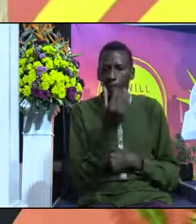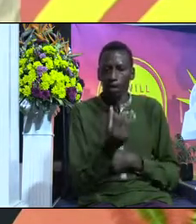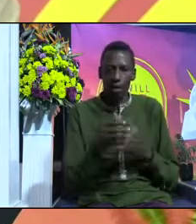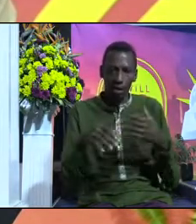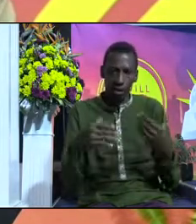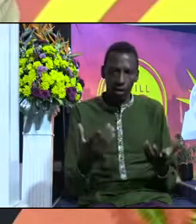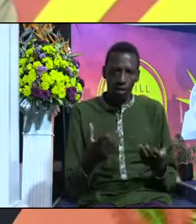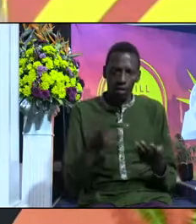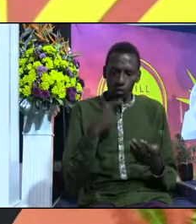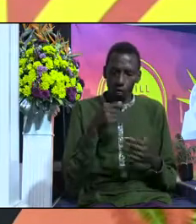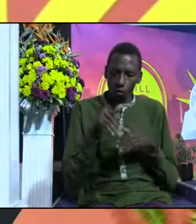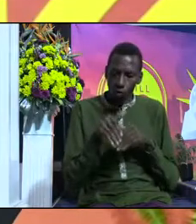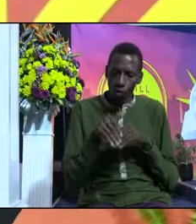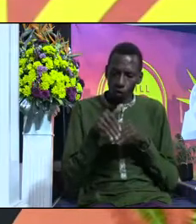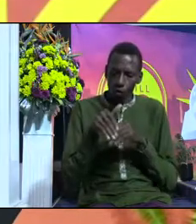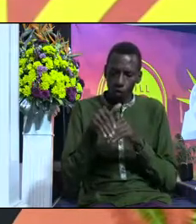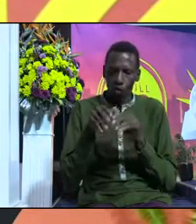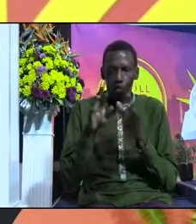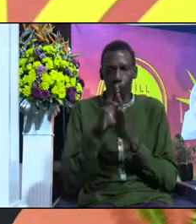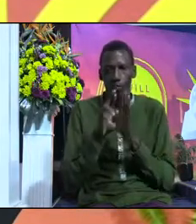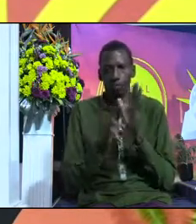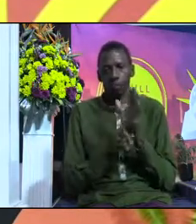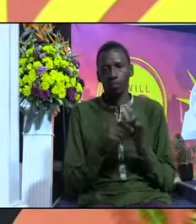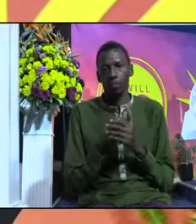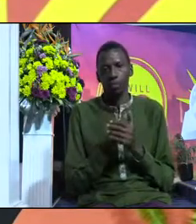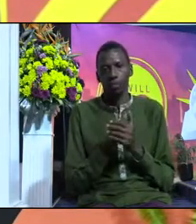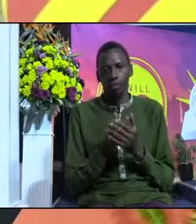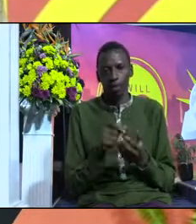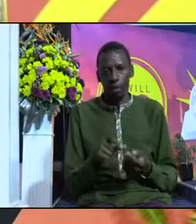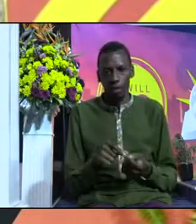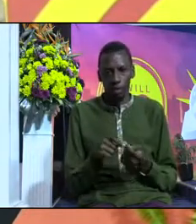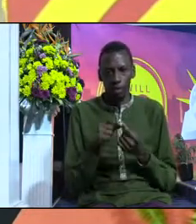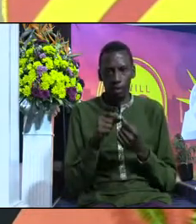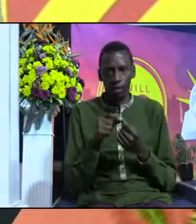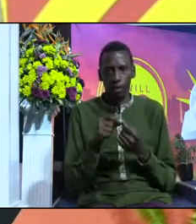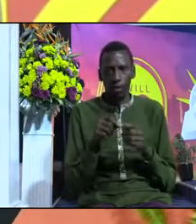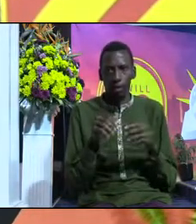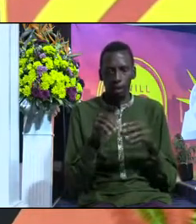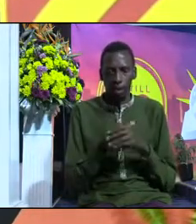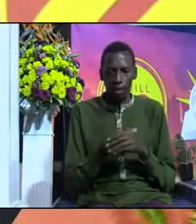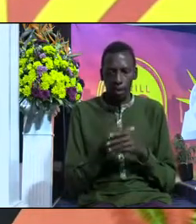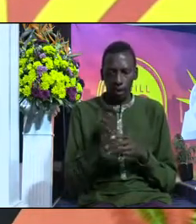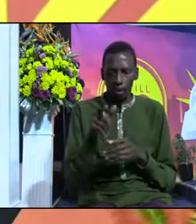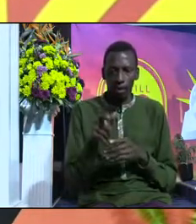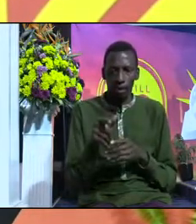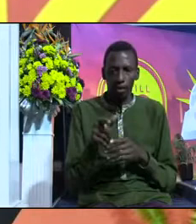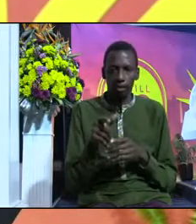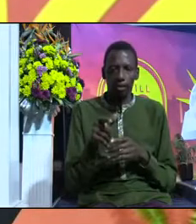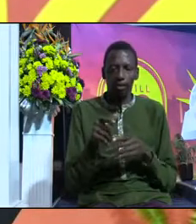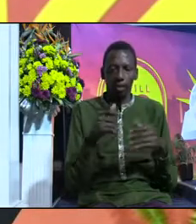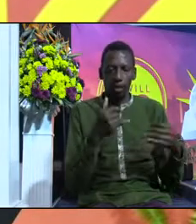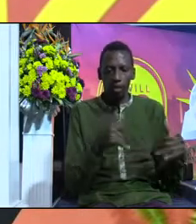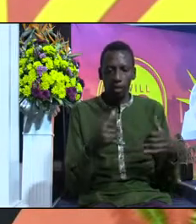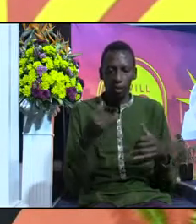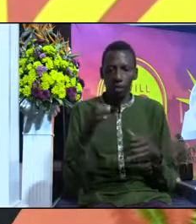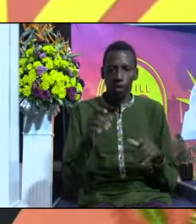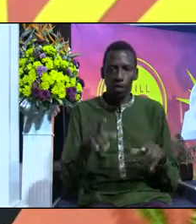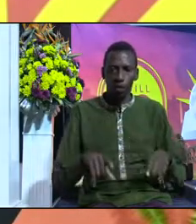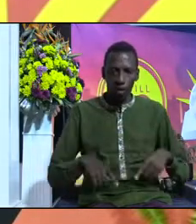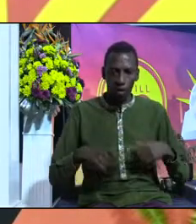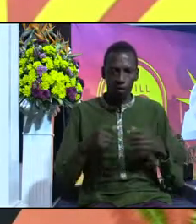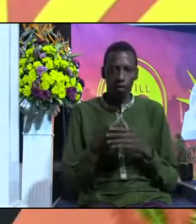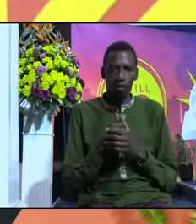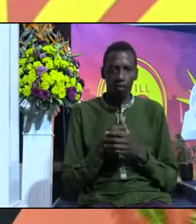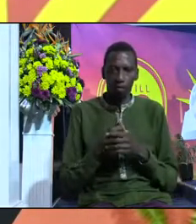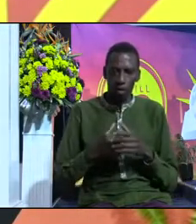who plays by the rules? And especially in this game of life, he